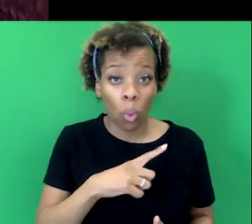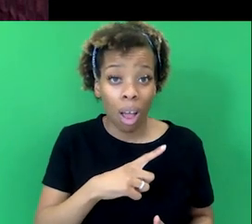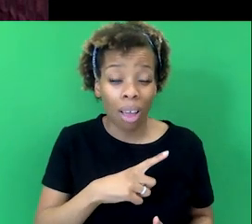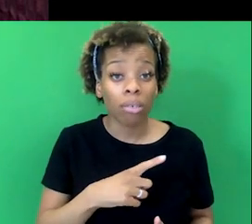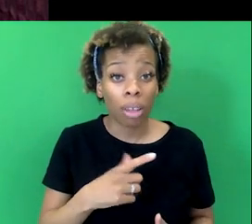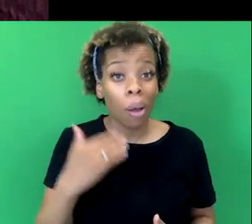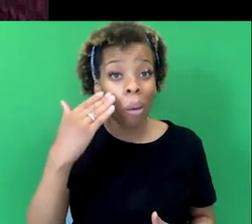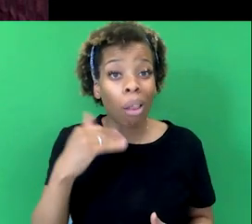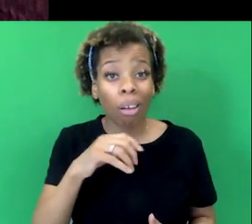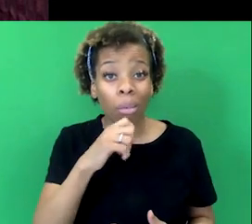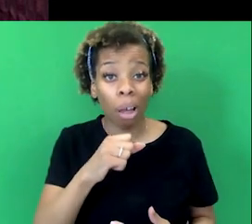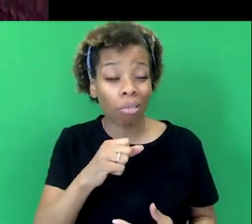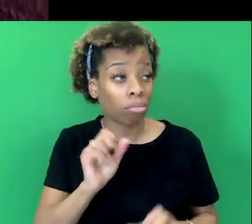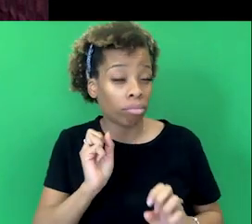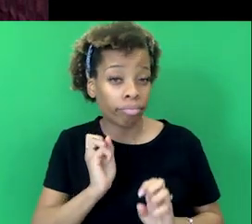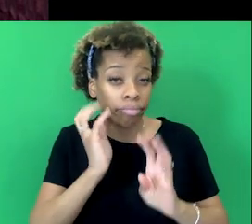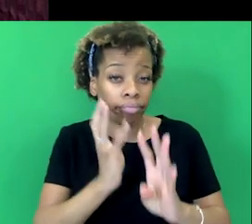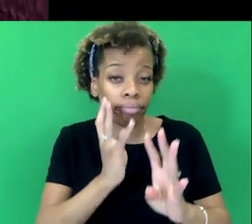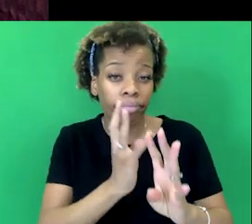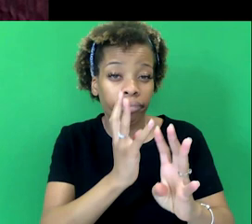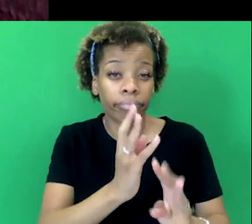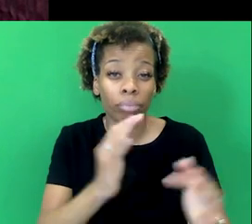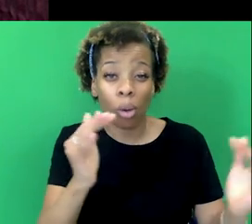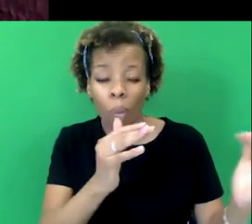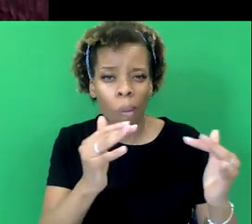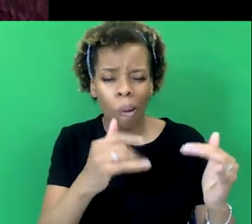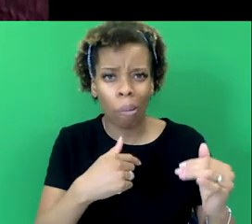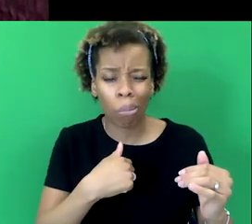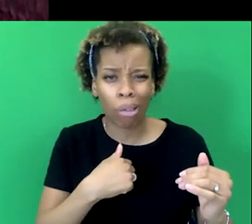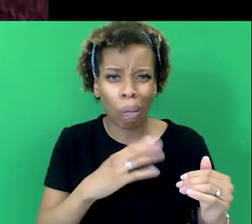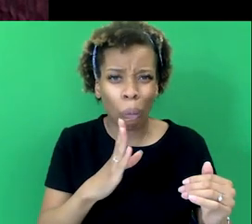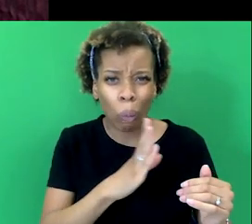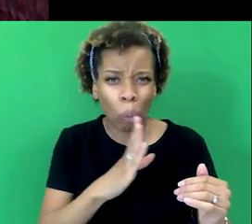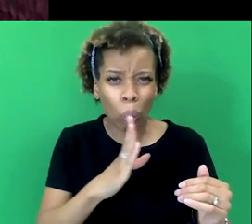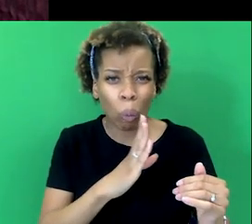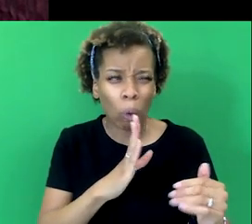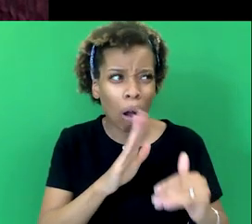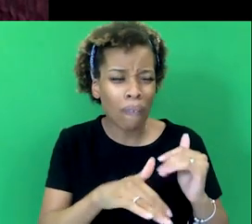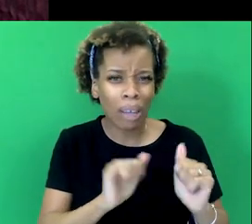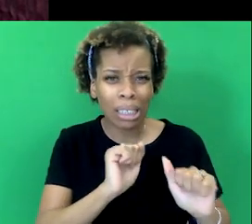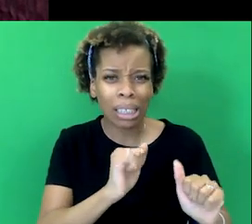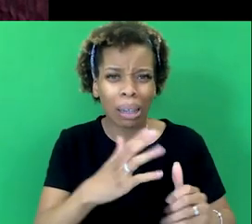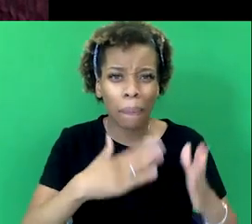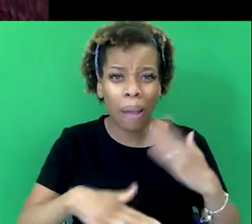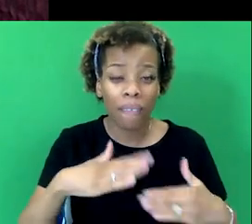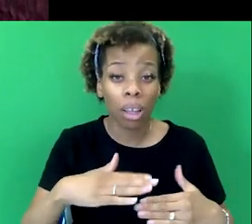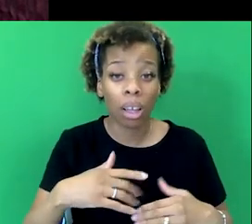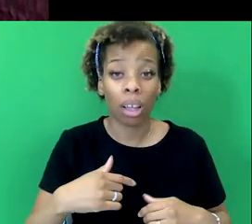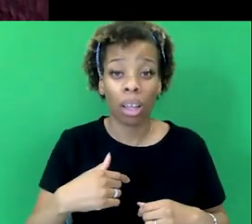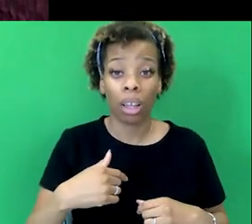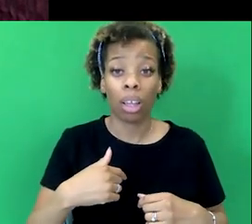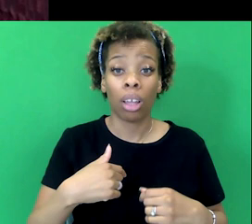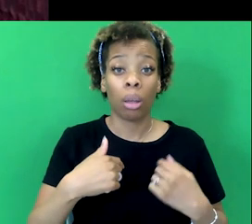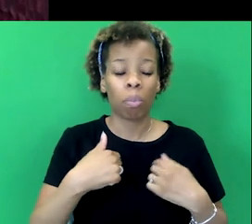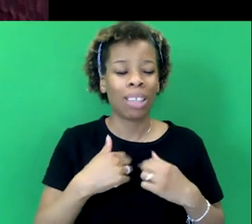war. And fortunately, you know, I was able to throw the research over my shoulder and just think, these are